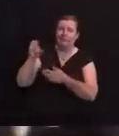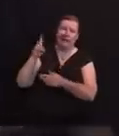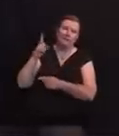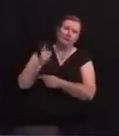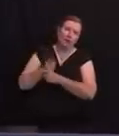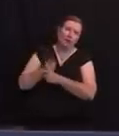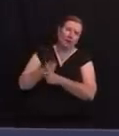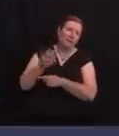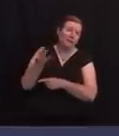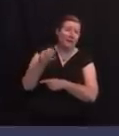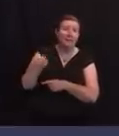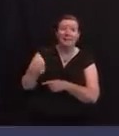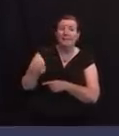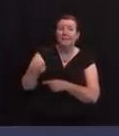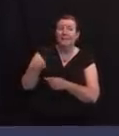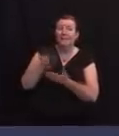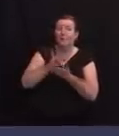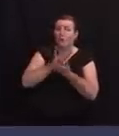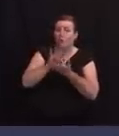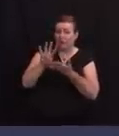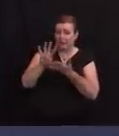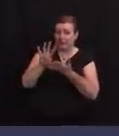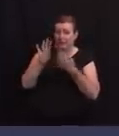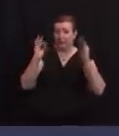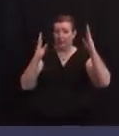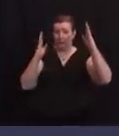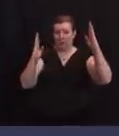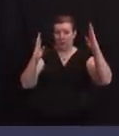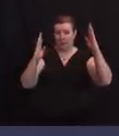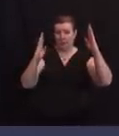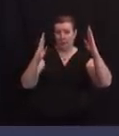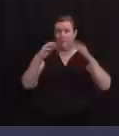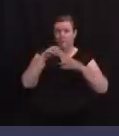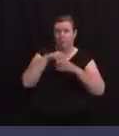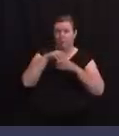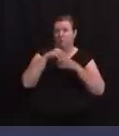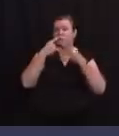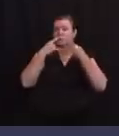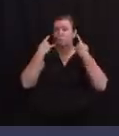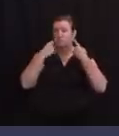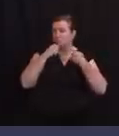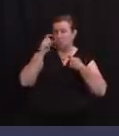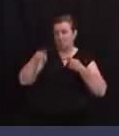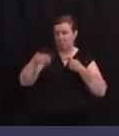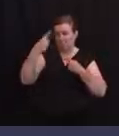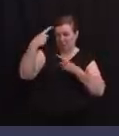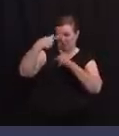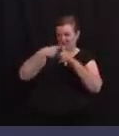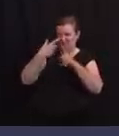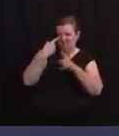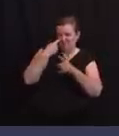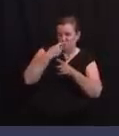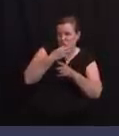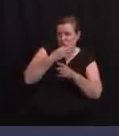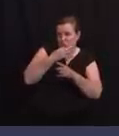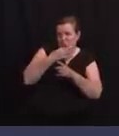weeks since we lifted the indoor masking mandate. And frankly, things have stayed pretty darn good in